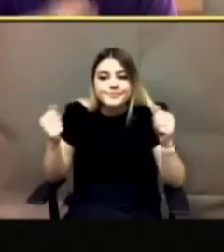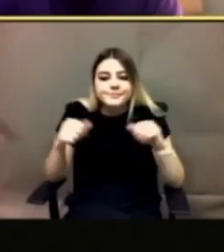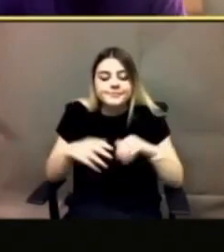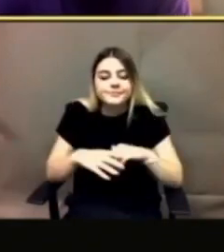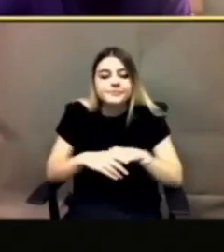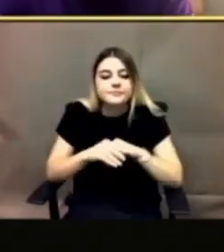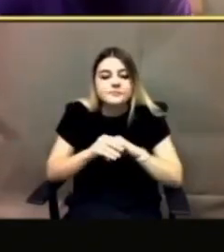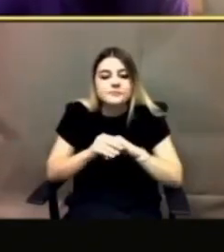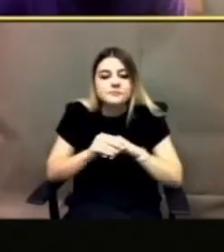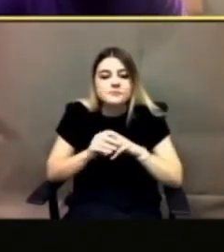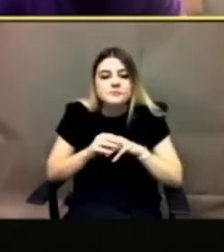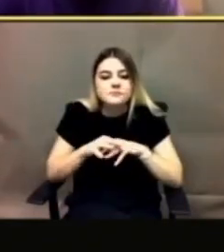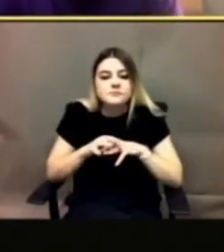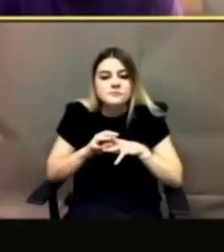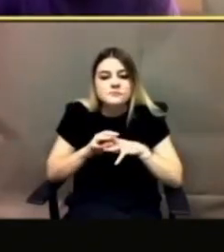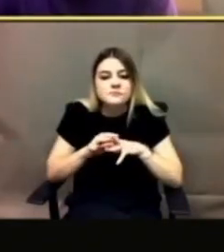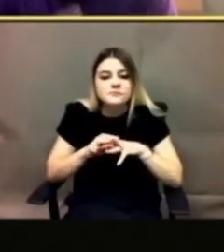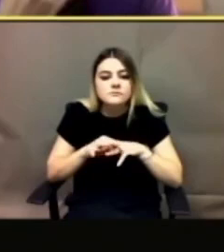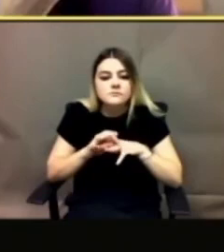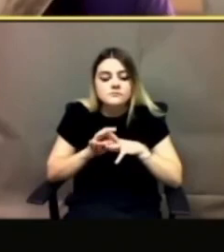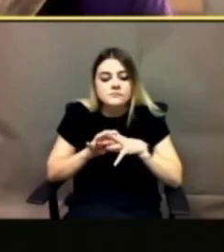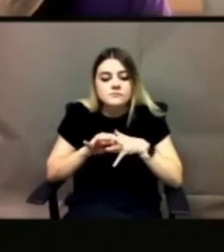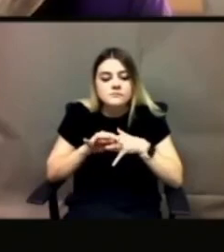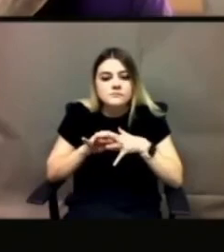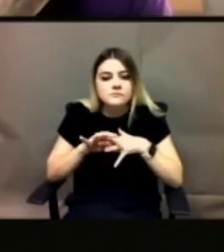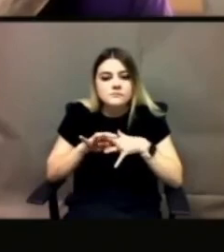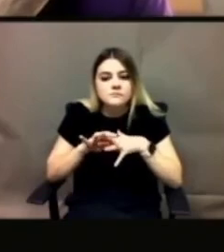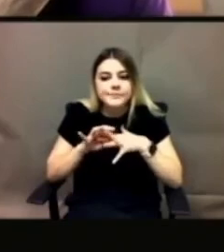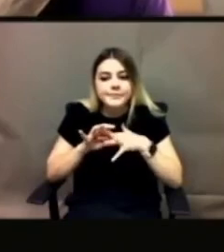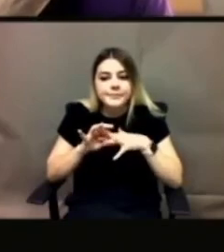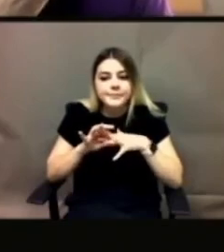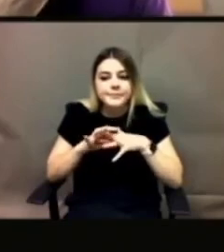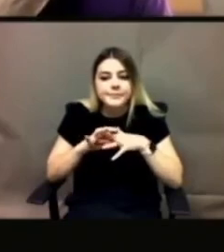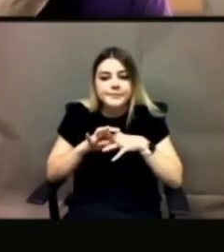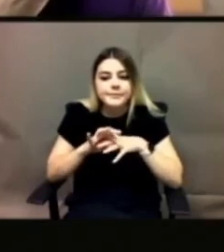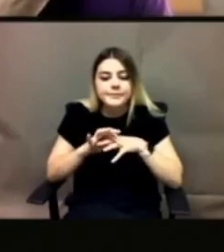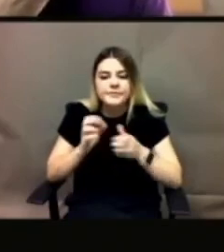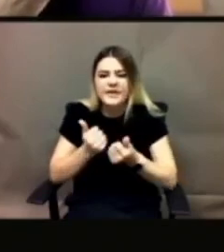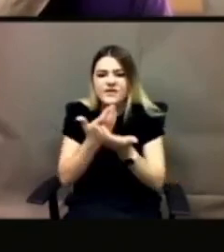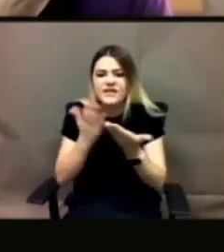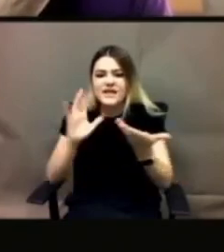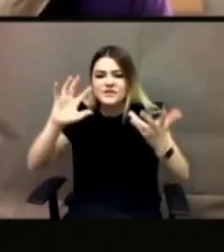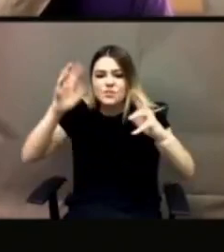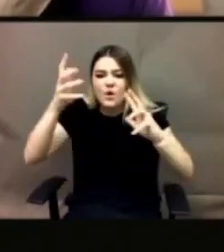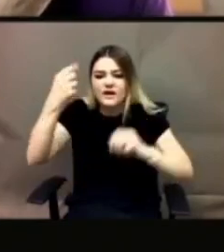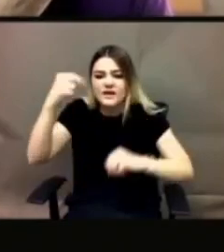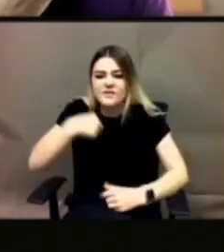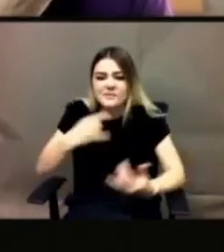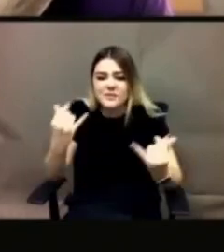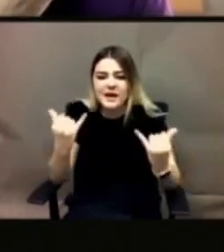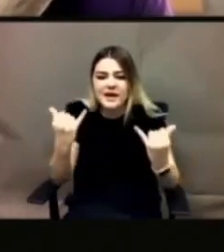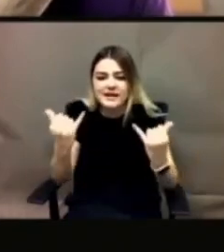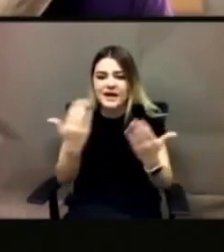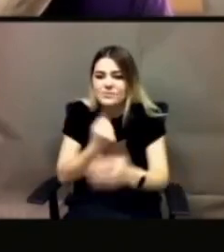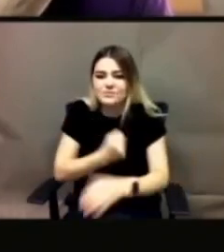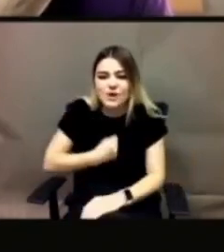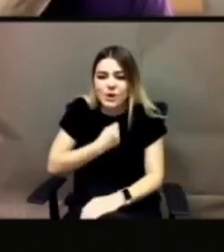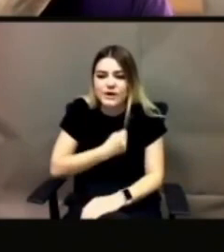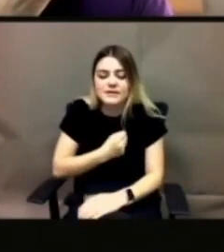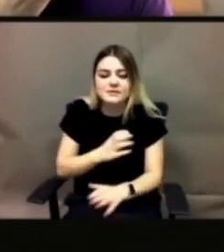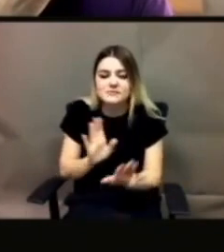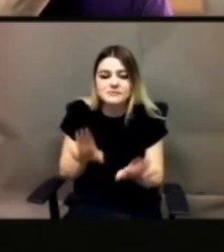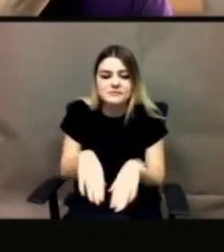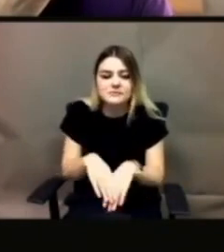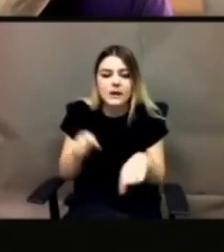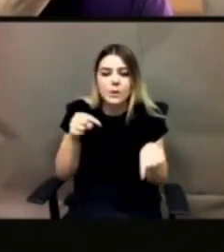so It might be thank behind you. your Zoom controls. Yeah, that's just everything's really wonky for me right now. All right, so let me